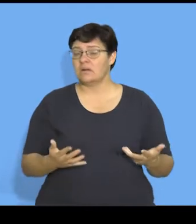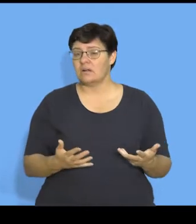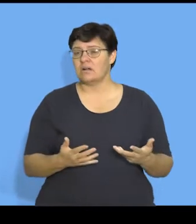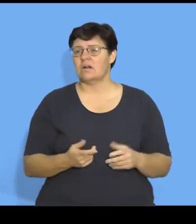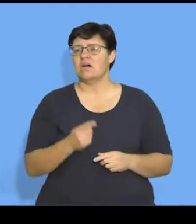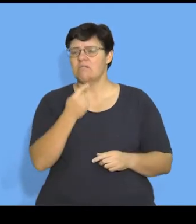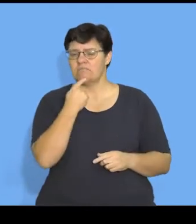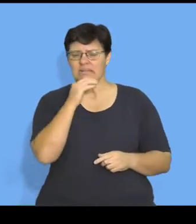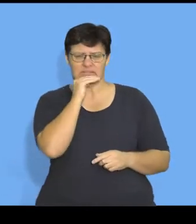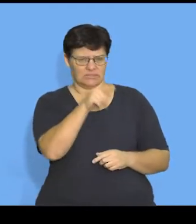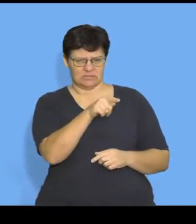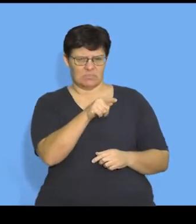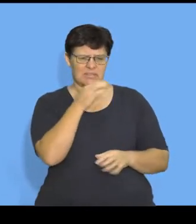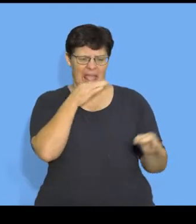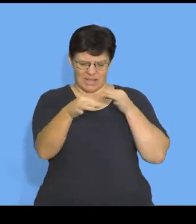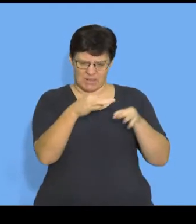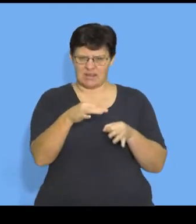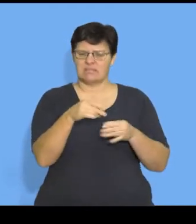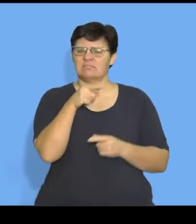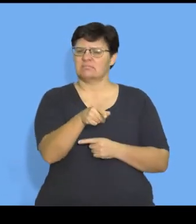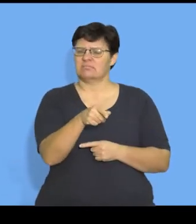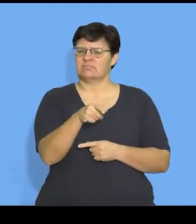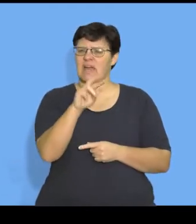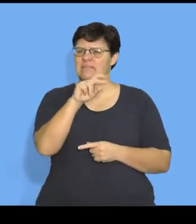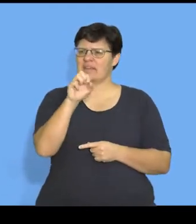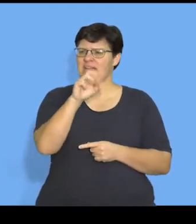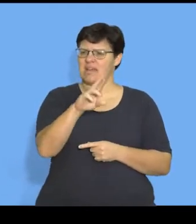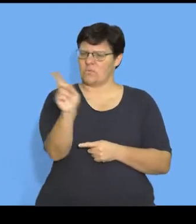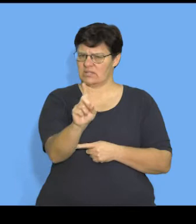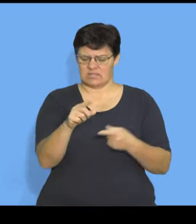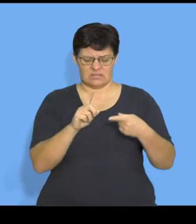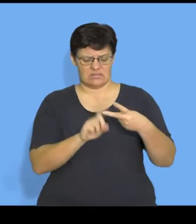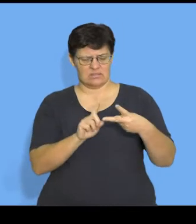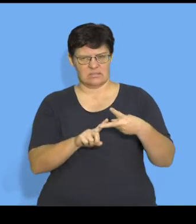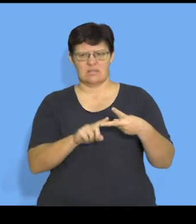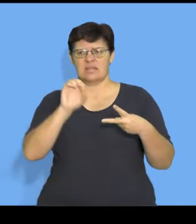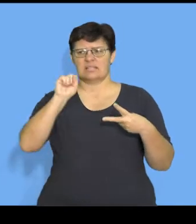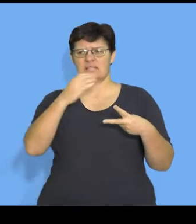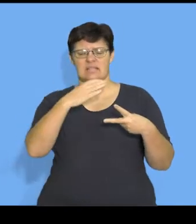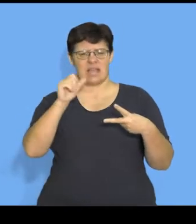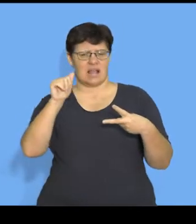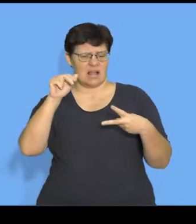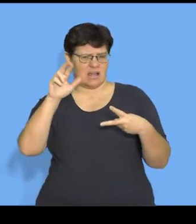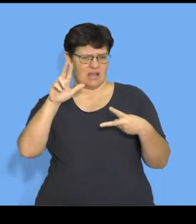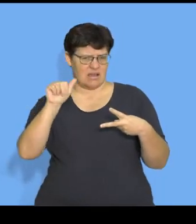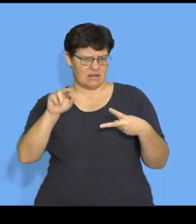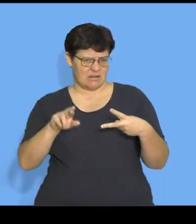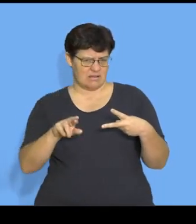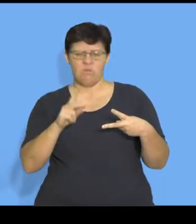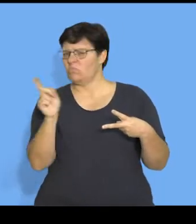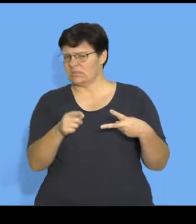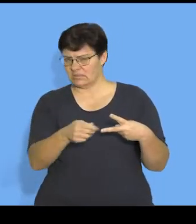need to define what is a vector, and we're going to need to define what is a scalar. And these